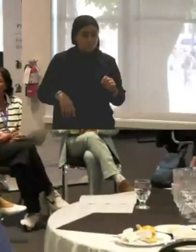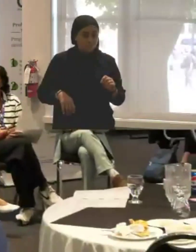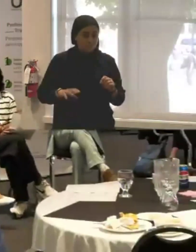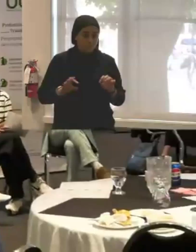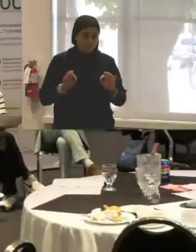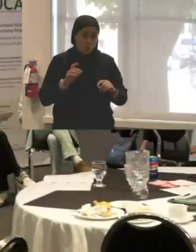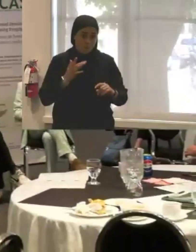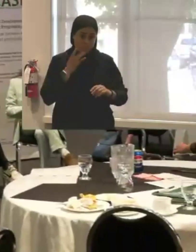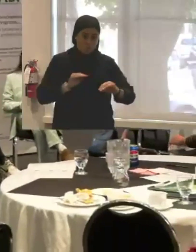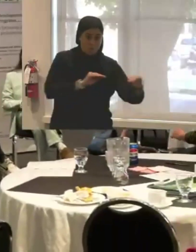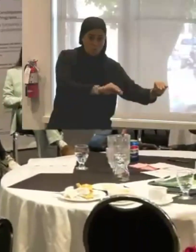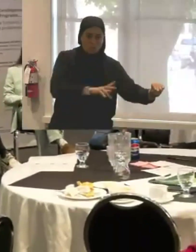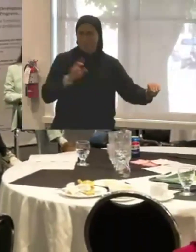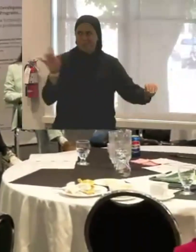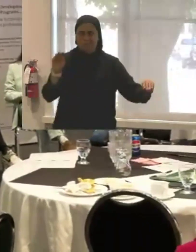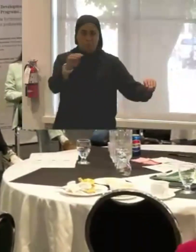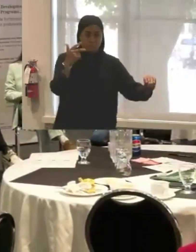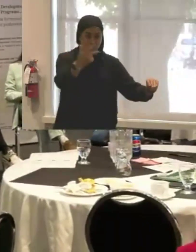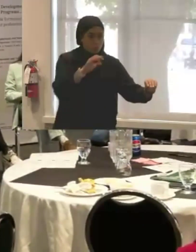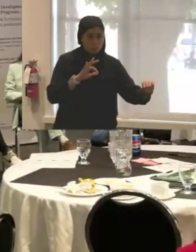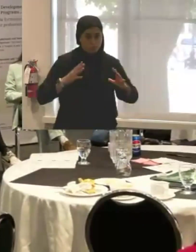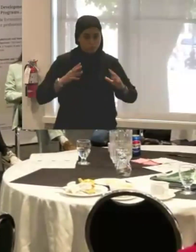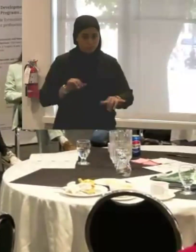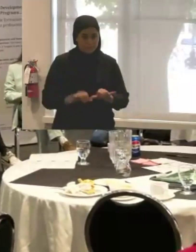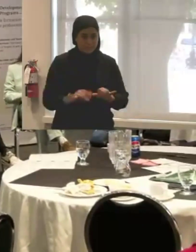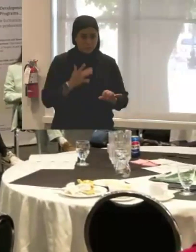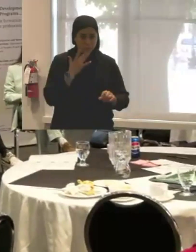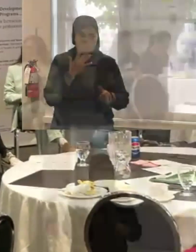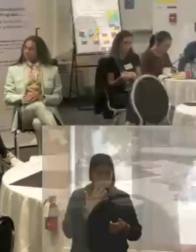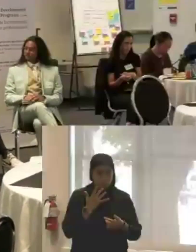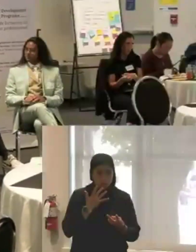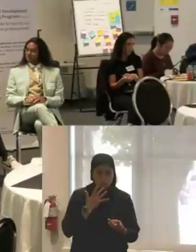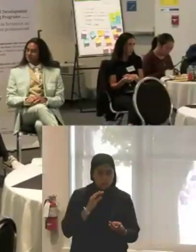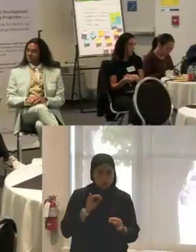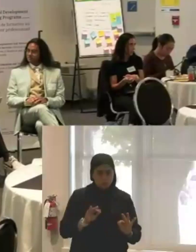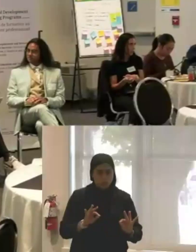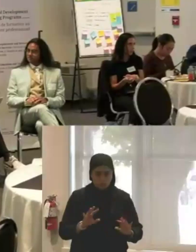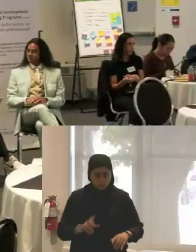discussion. So I did prepare a trick question, but of course, you know, you will have